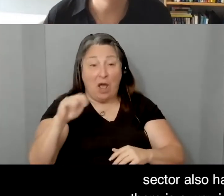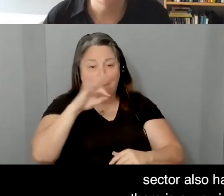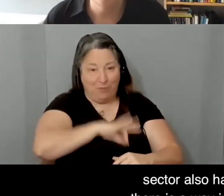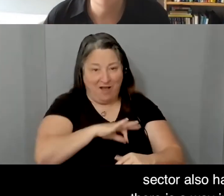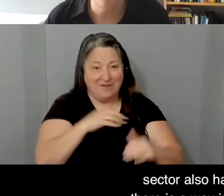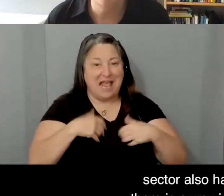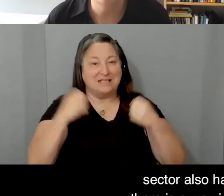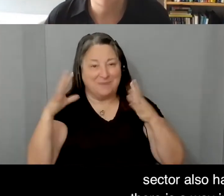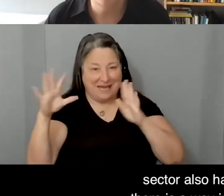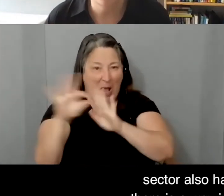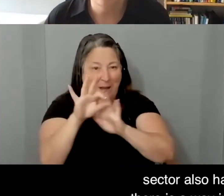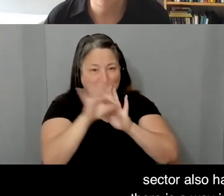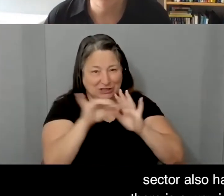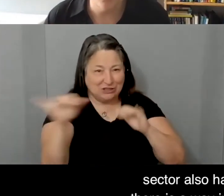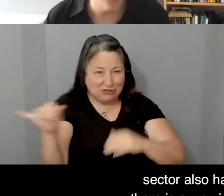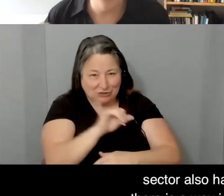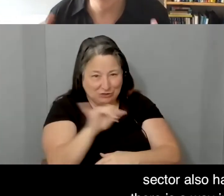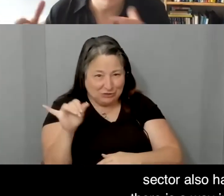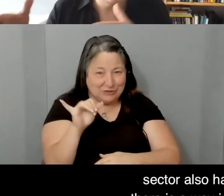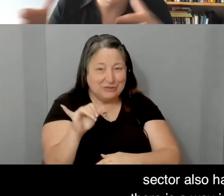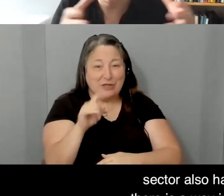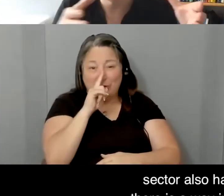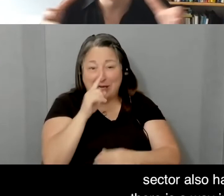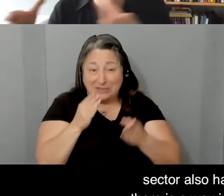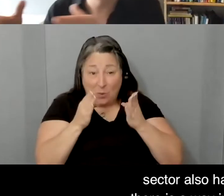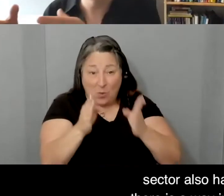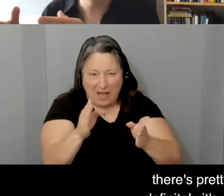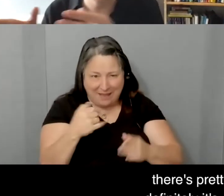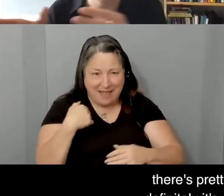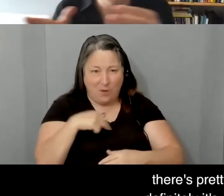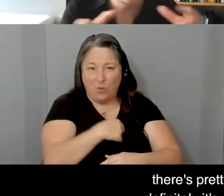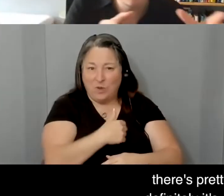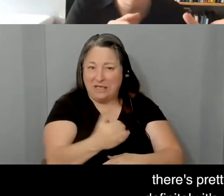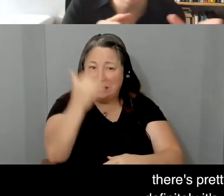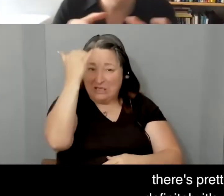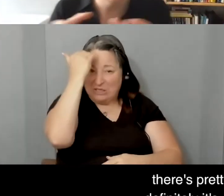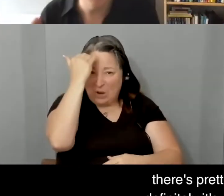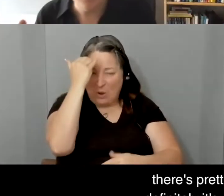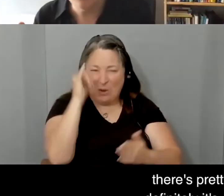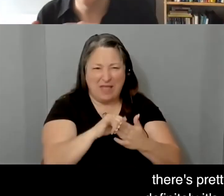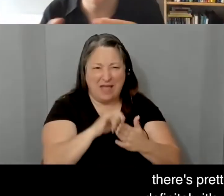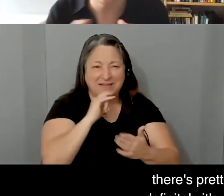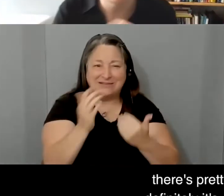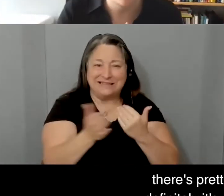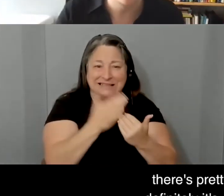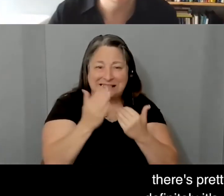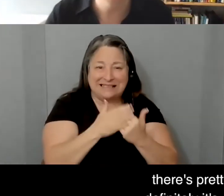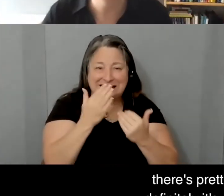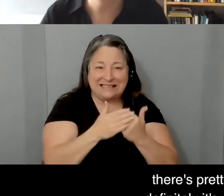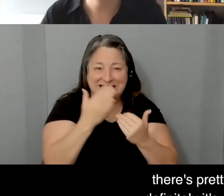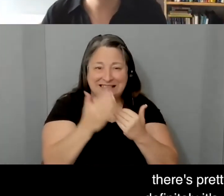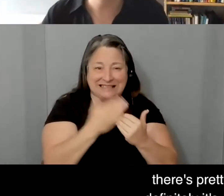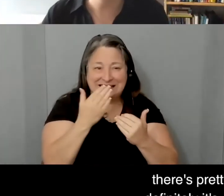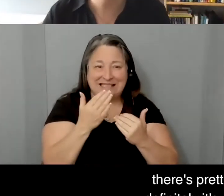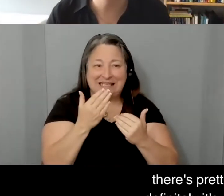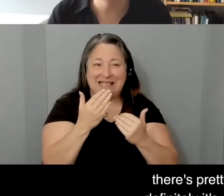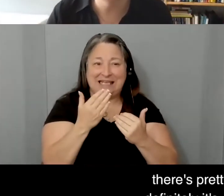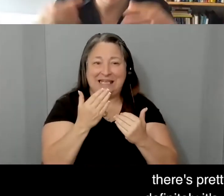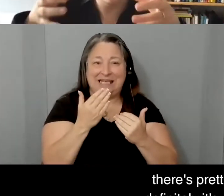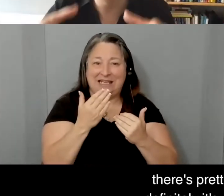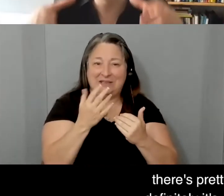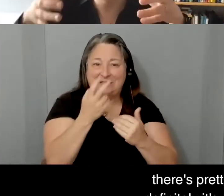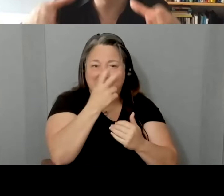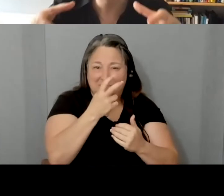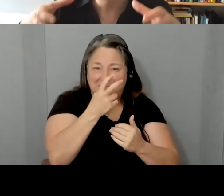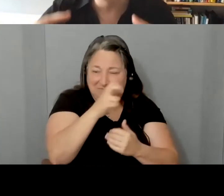there is a way in which we know that there's pretty easy mobility, and definitely it's easier